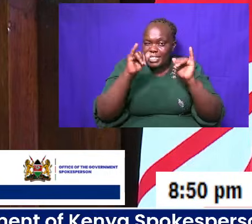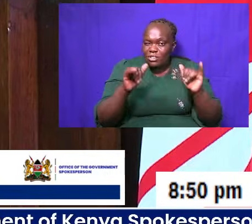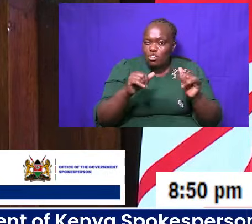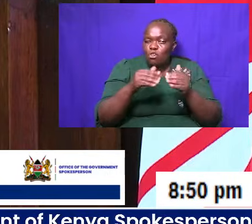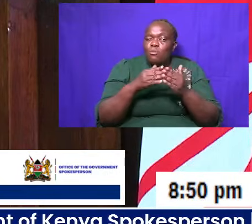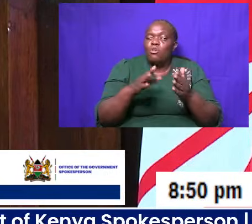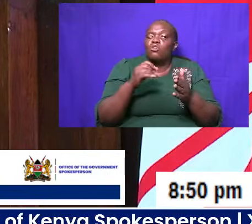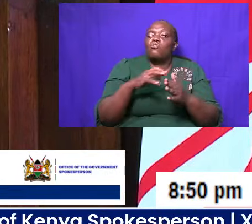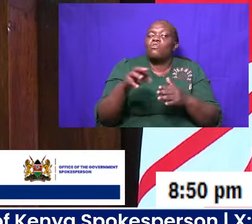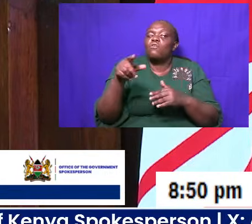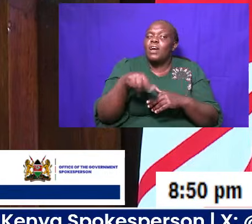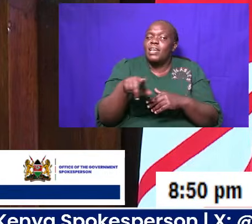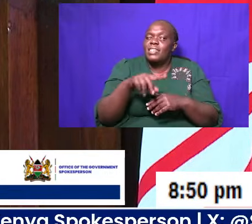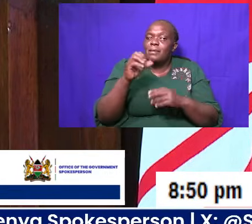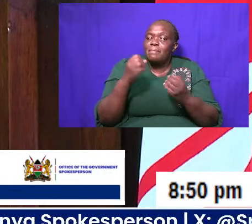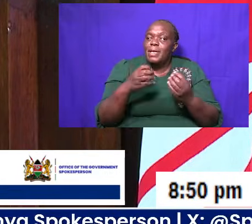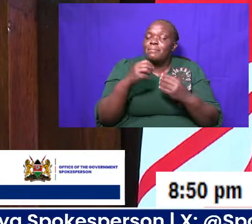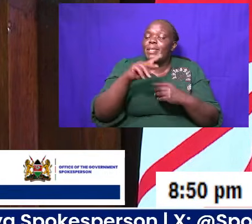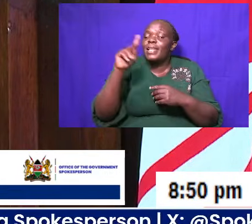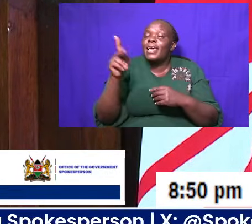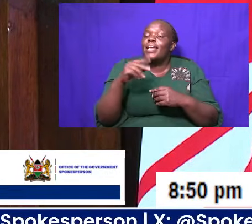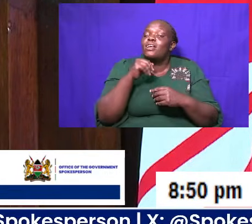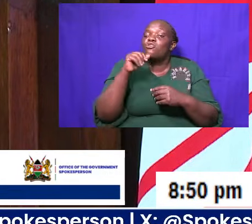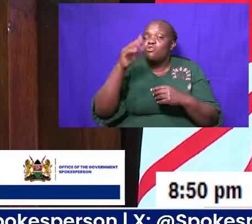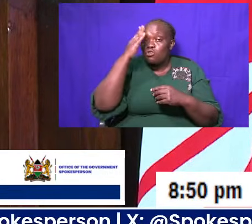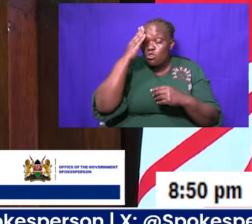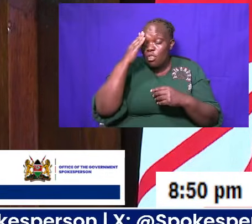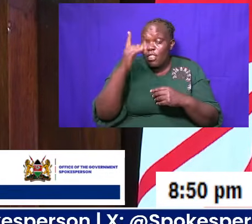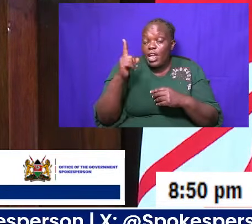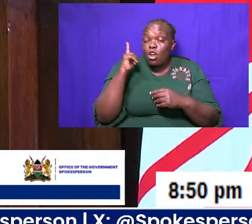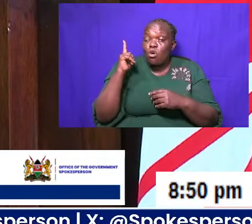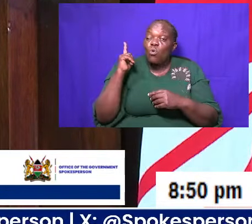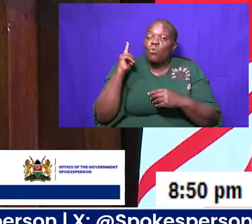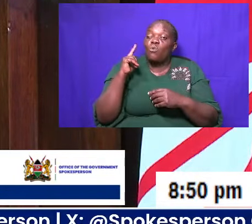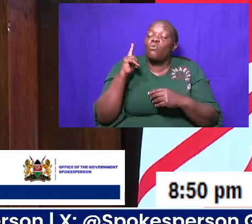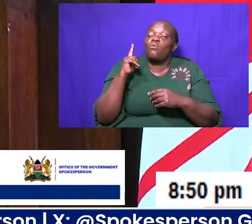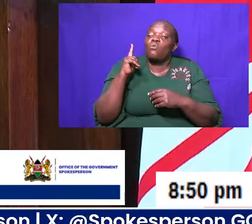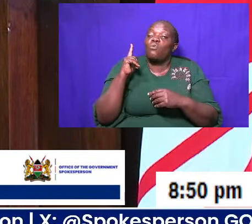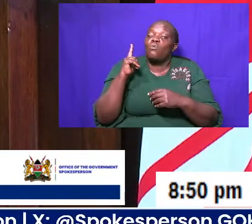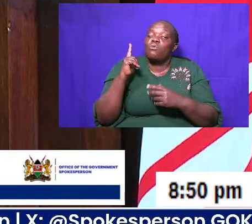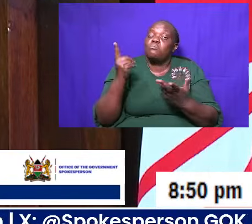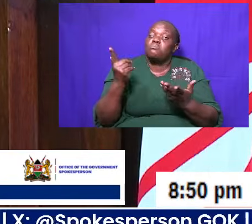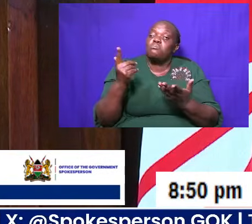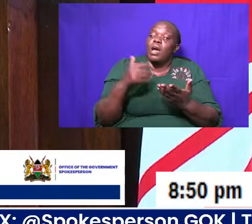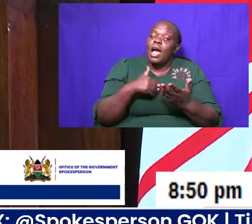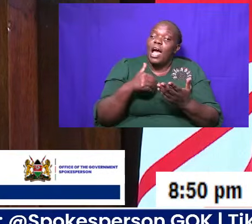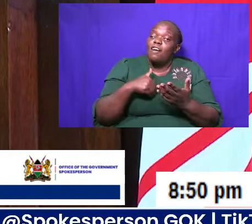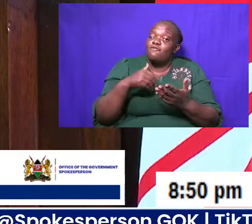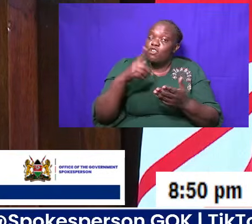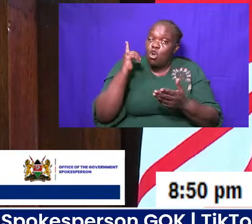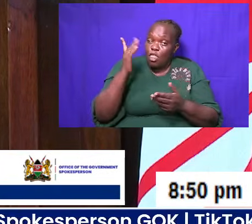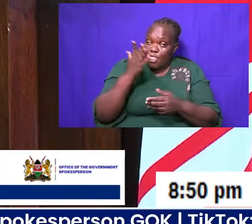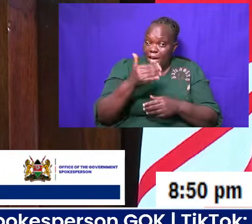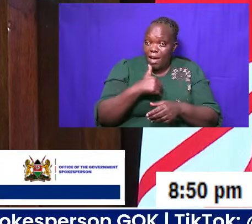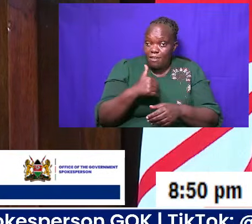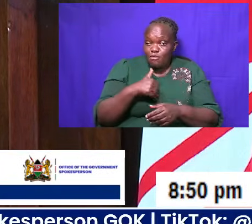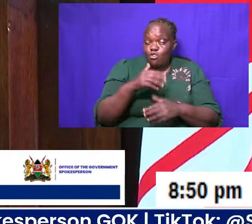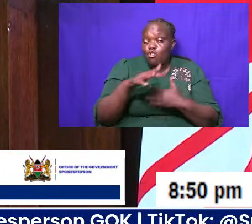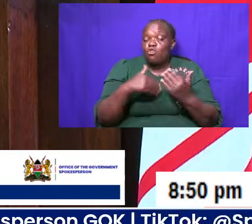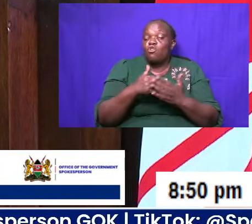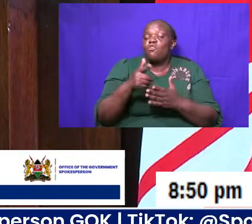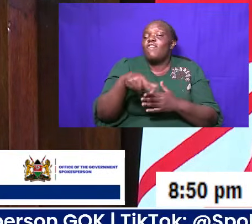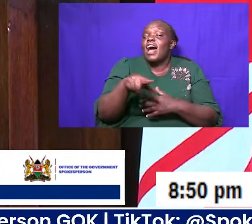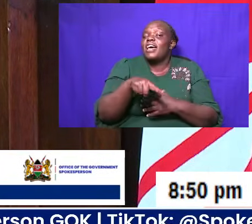of us and most Kenyans don't know the law and to interpret it, because we are not all of us